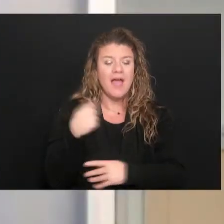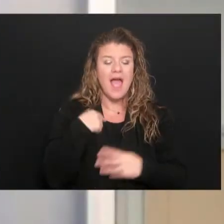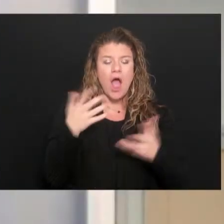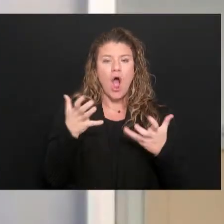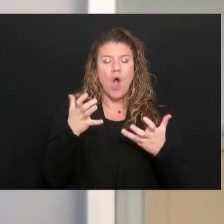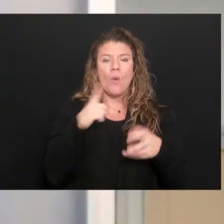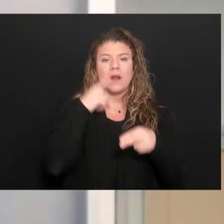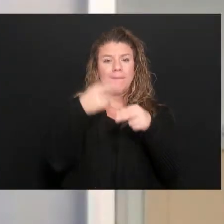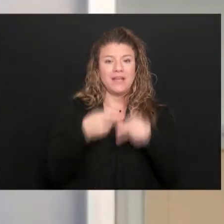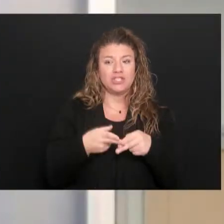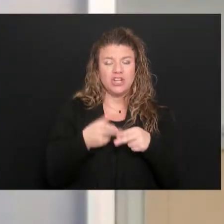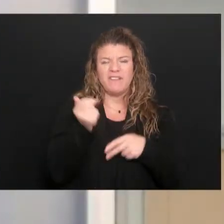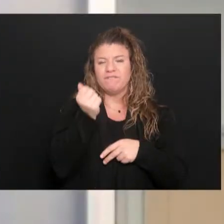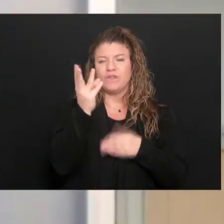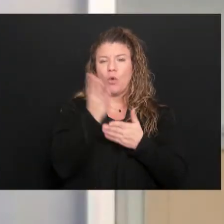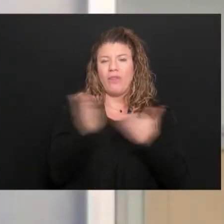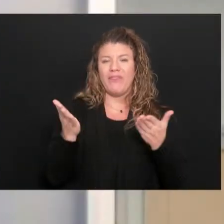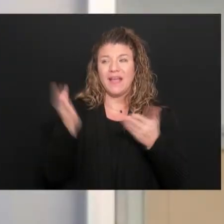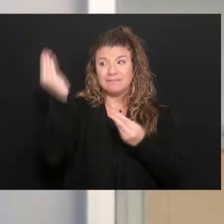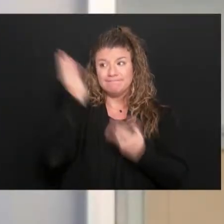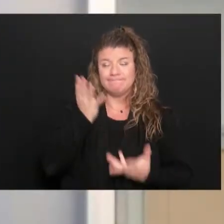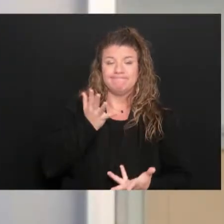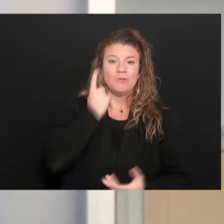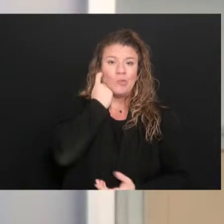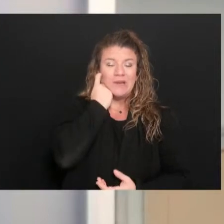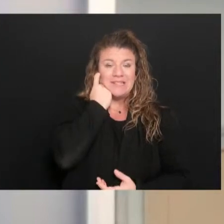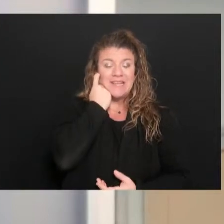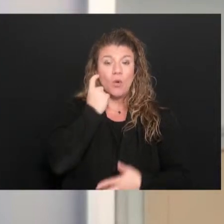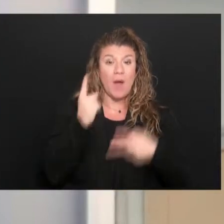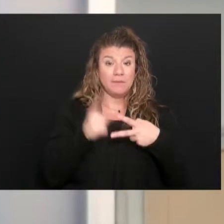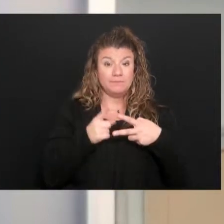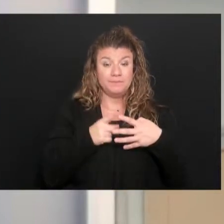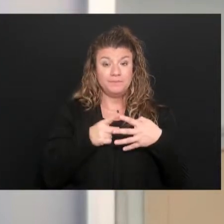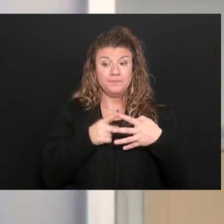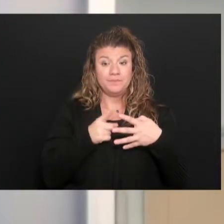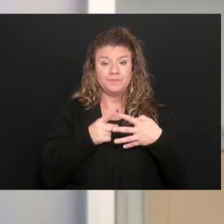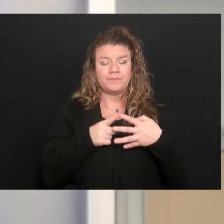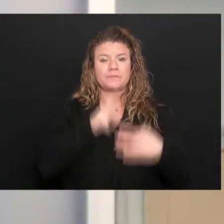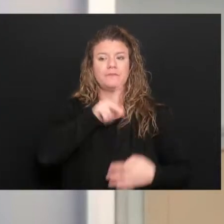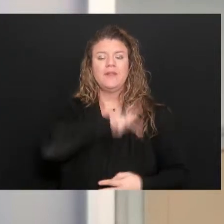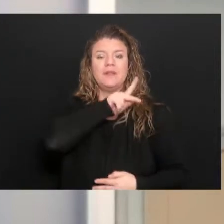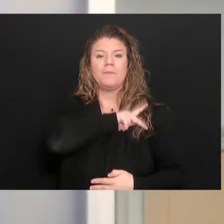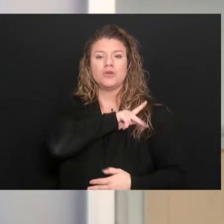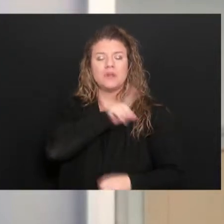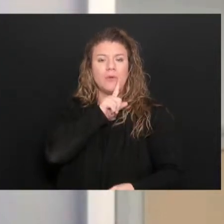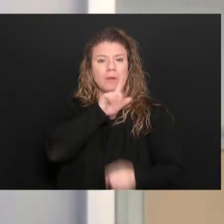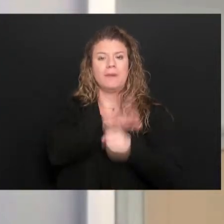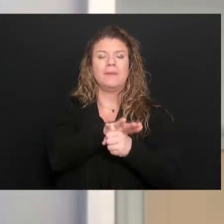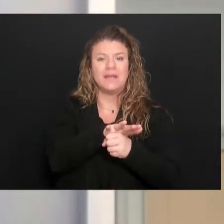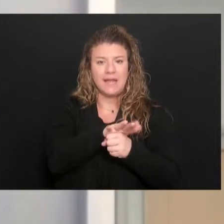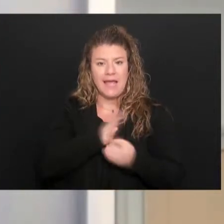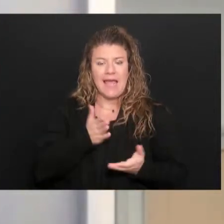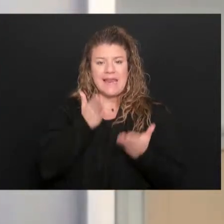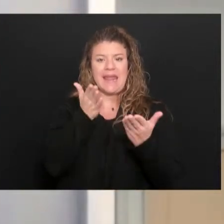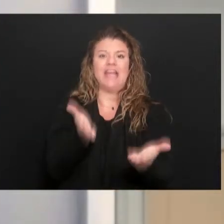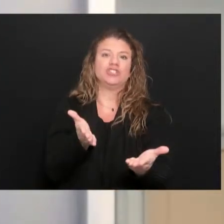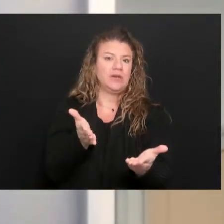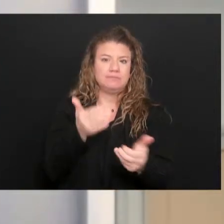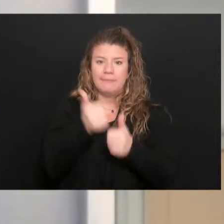to mention that a couple of things came to my attention recently. One is the personal commitment and dedication that each of